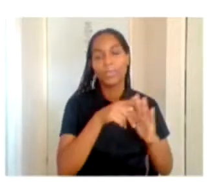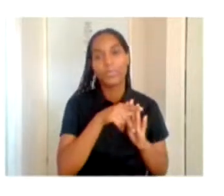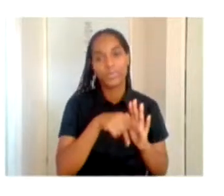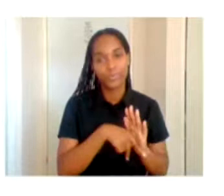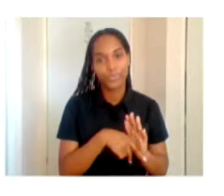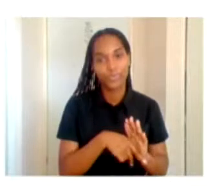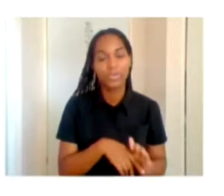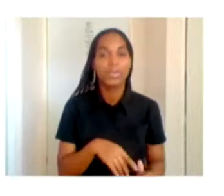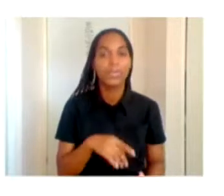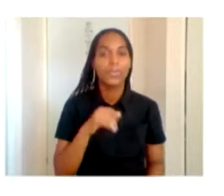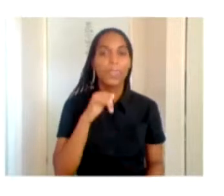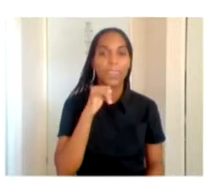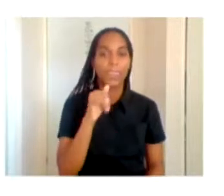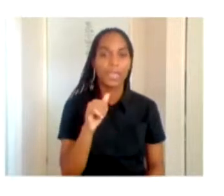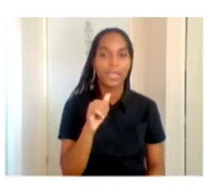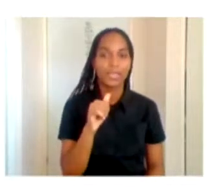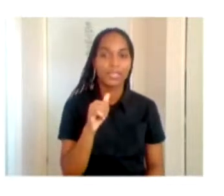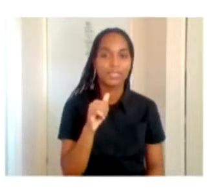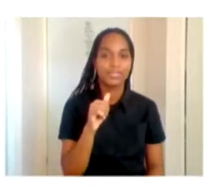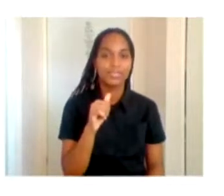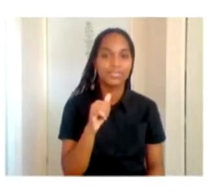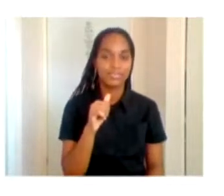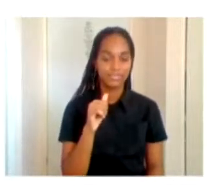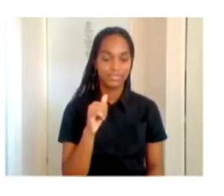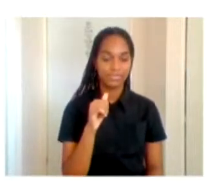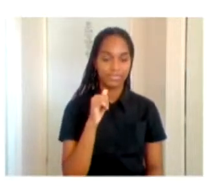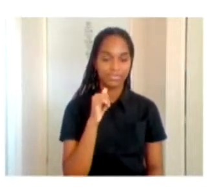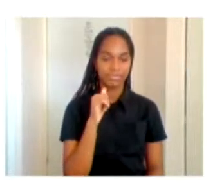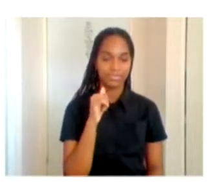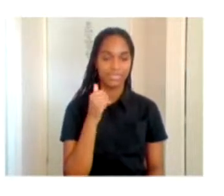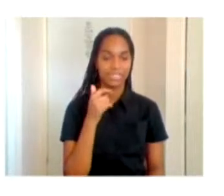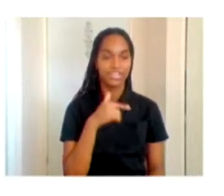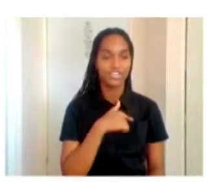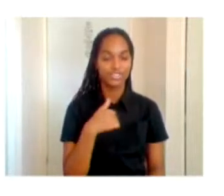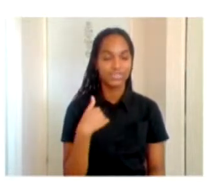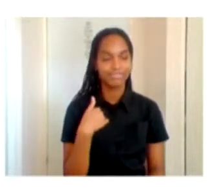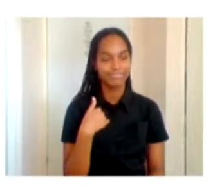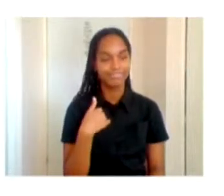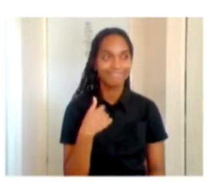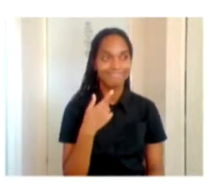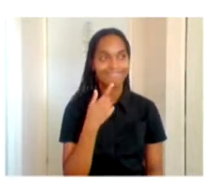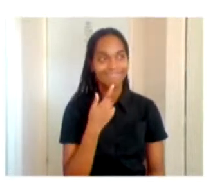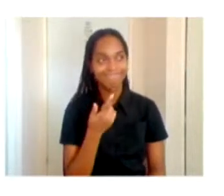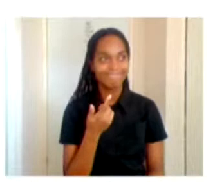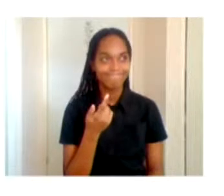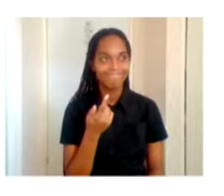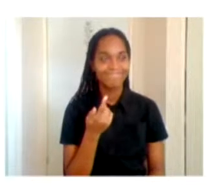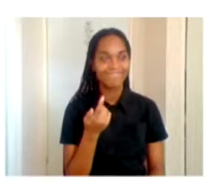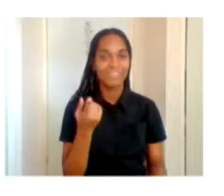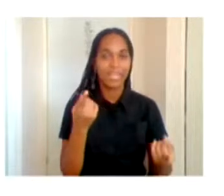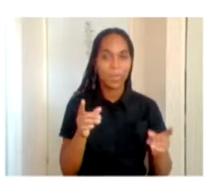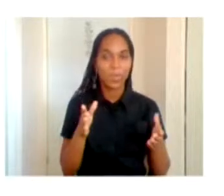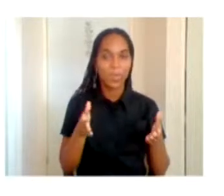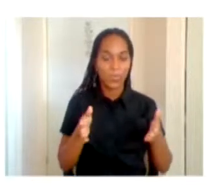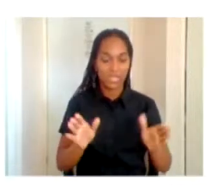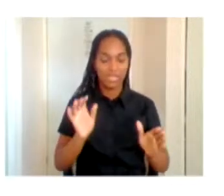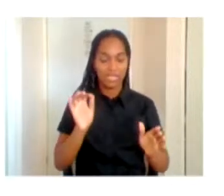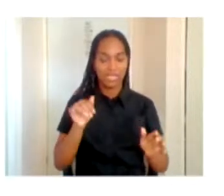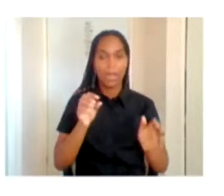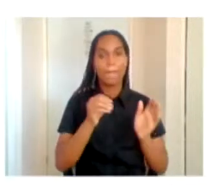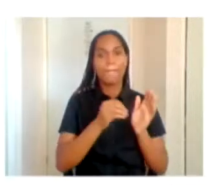doesn't really kind of, let's say, just put, happen in a way that just put